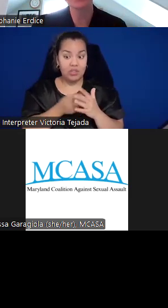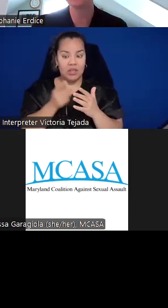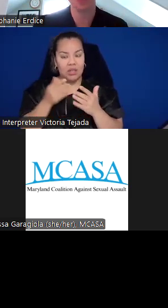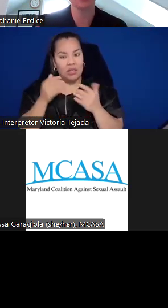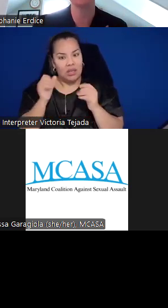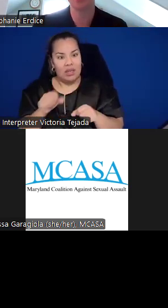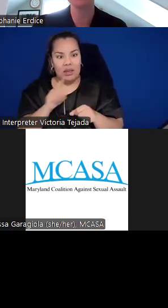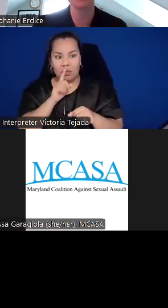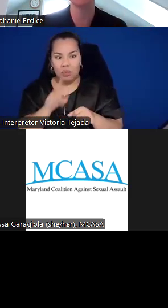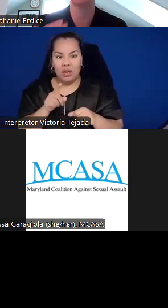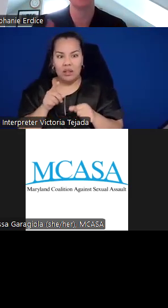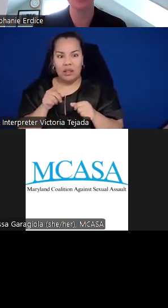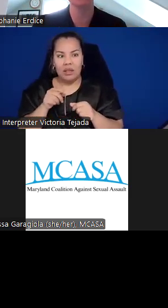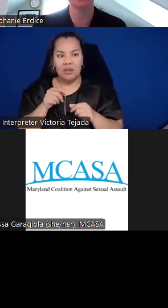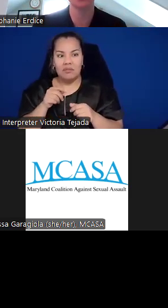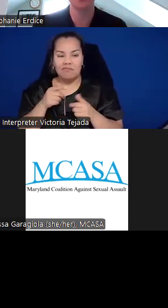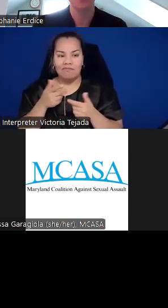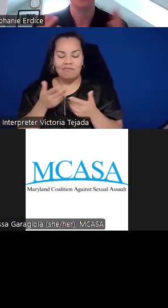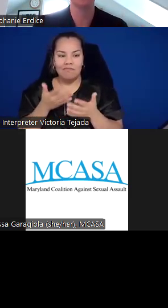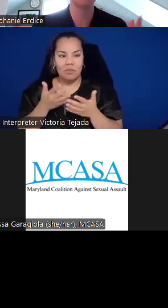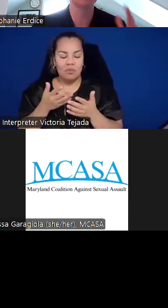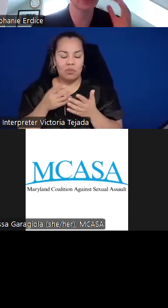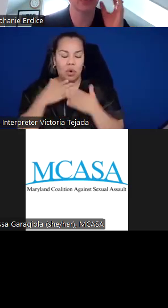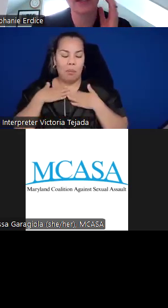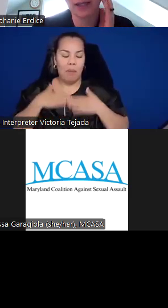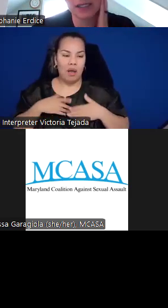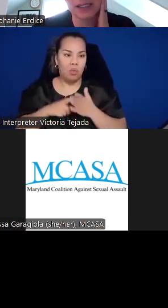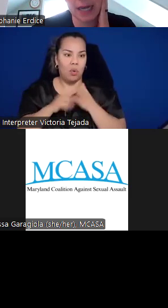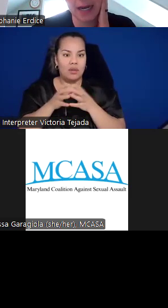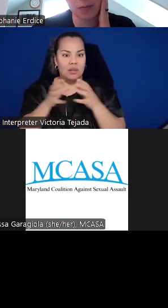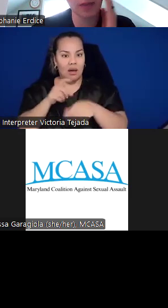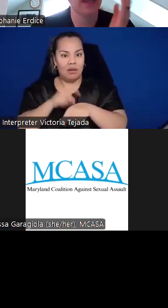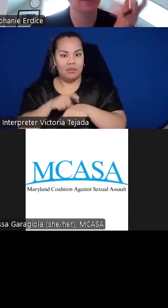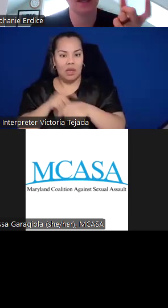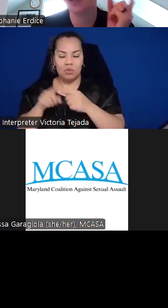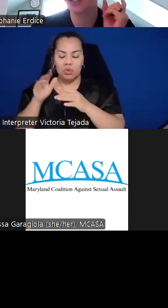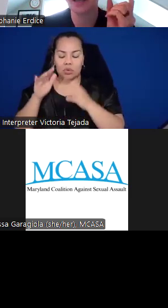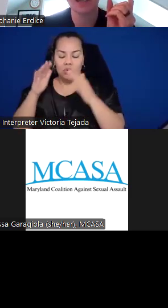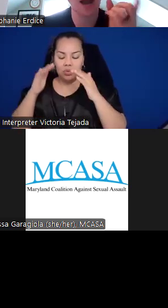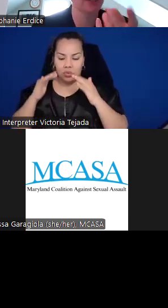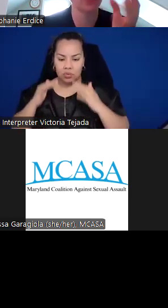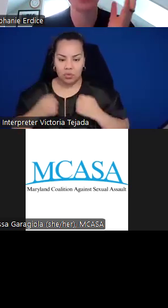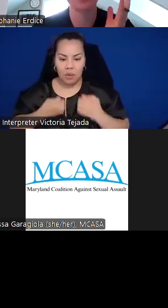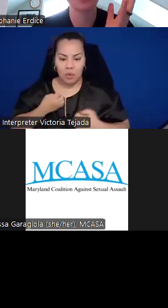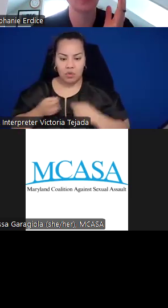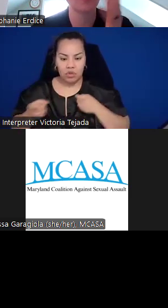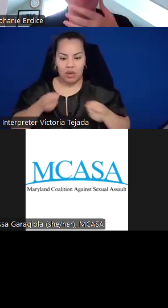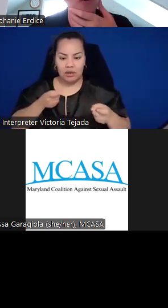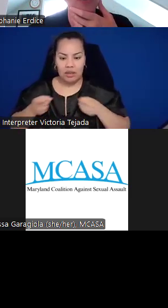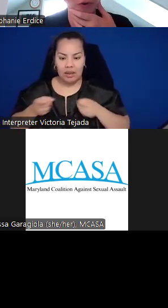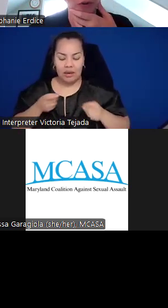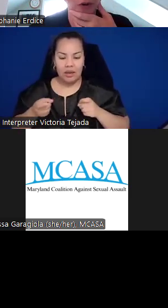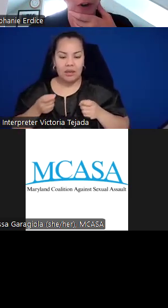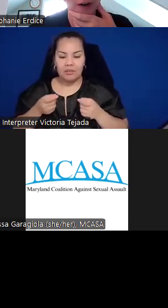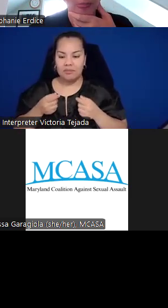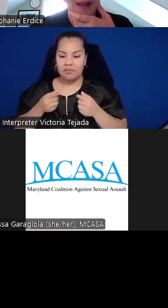can really take your body a long time to go back to an emotionally regulated state with like the clenching and the eye twitches and the stuff you have